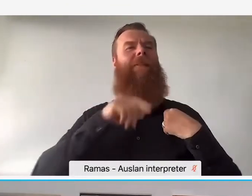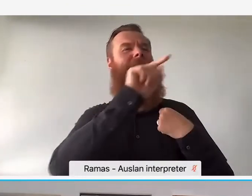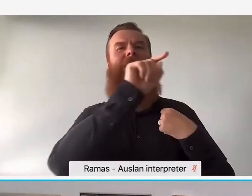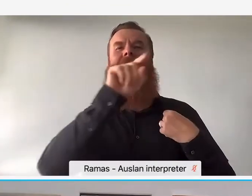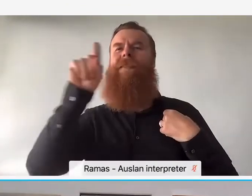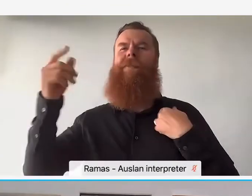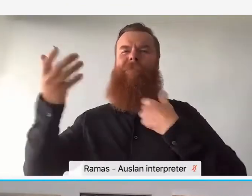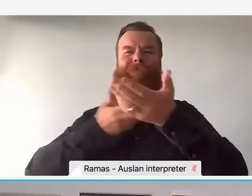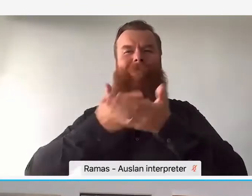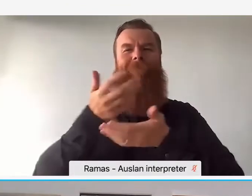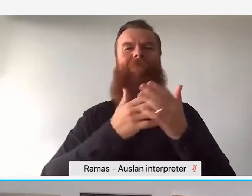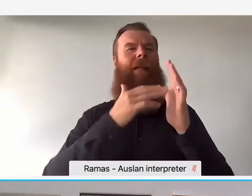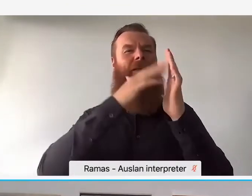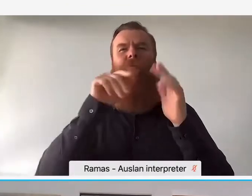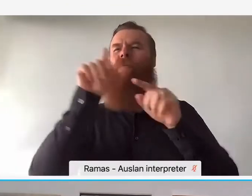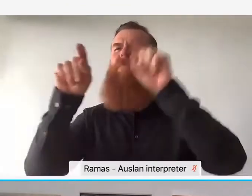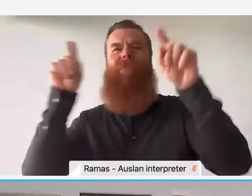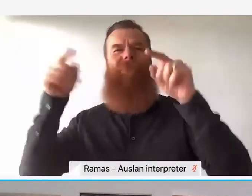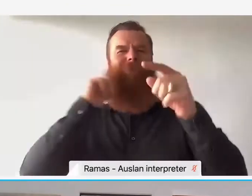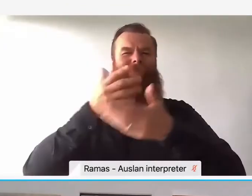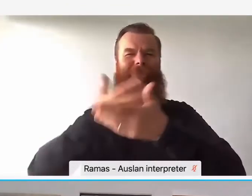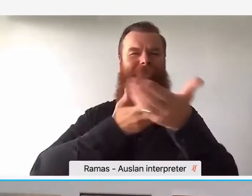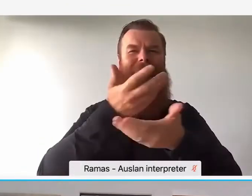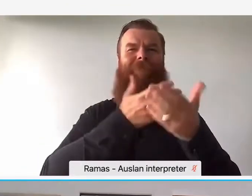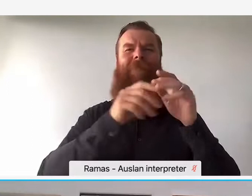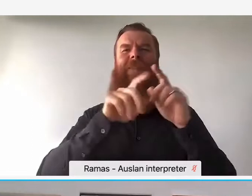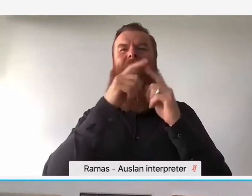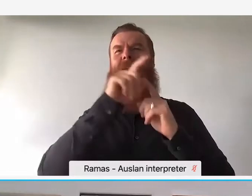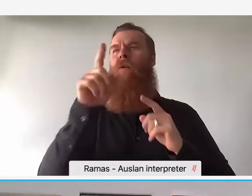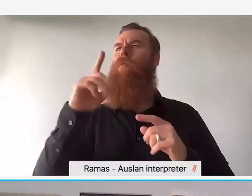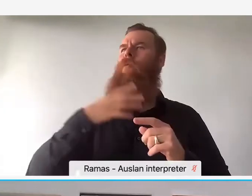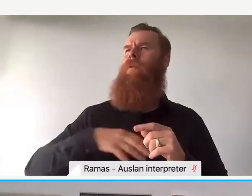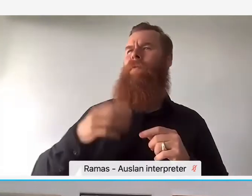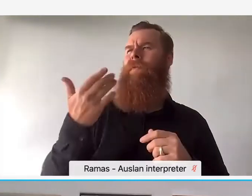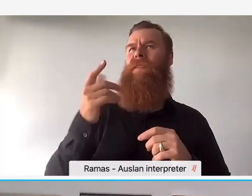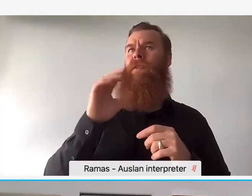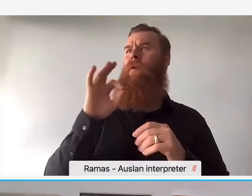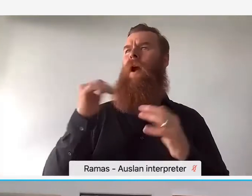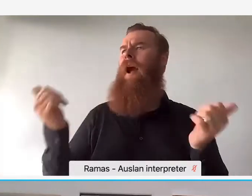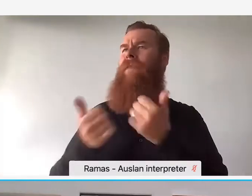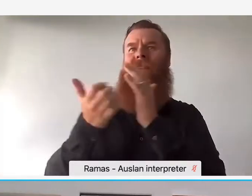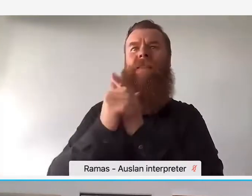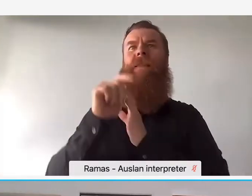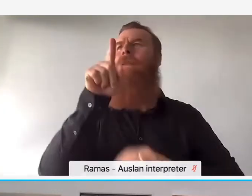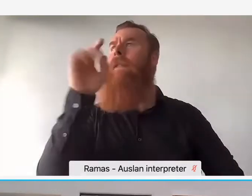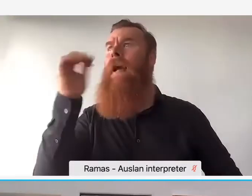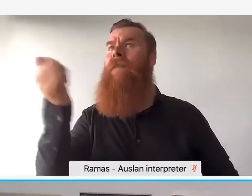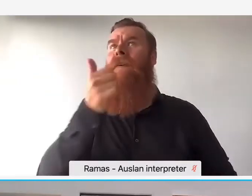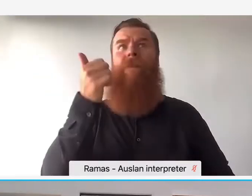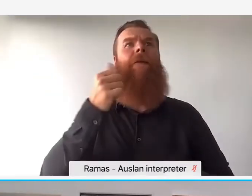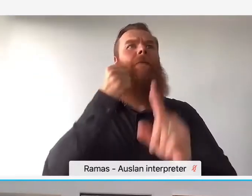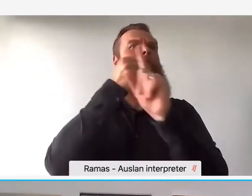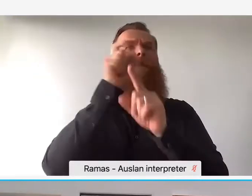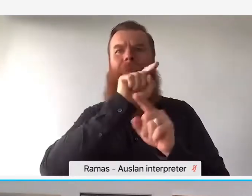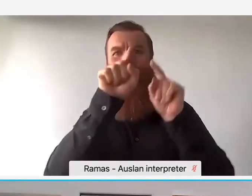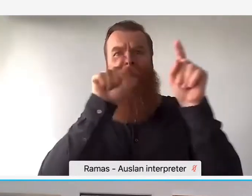industry, and find out what the skills shortages are that are affecting, I guess, your